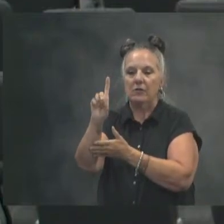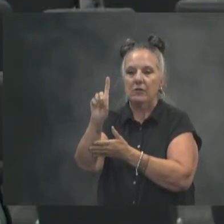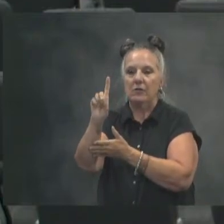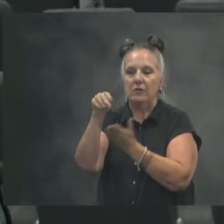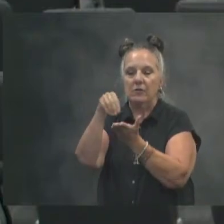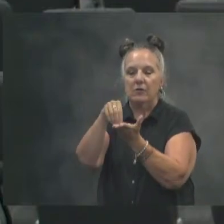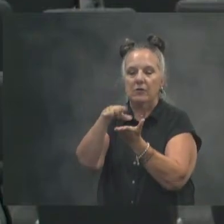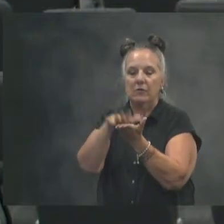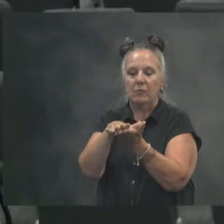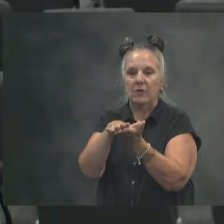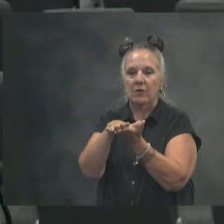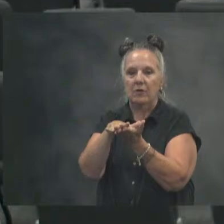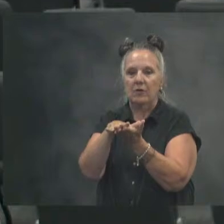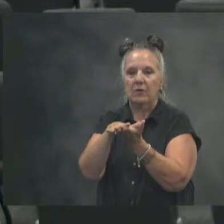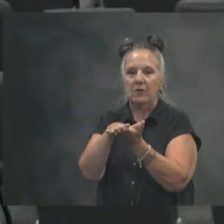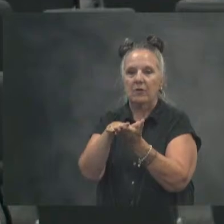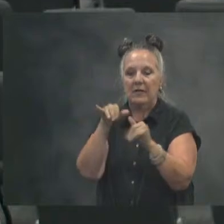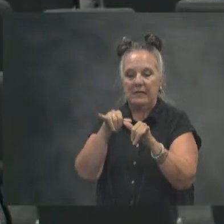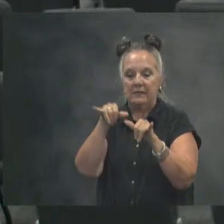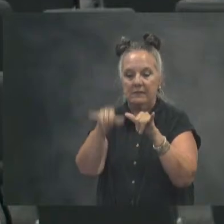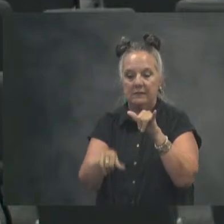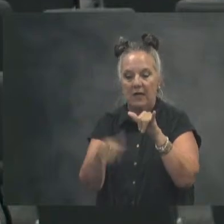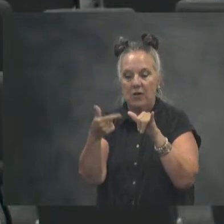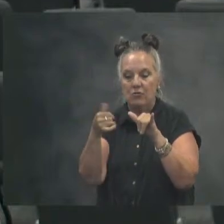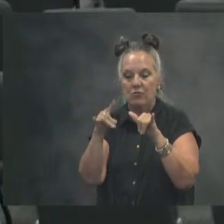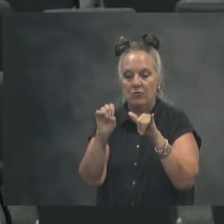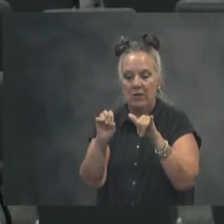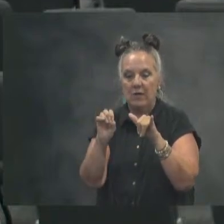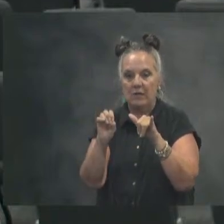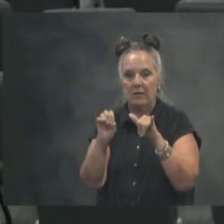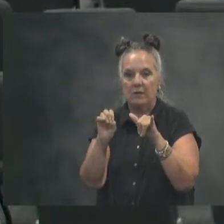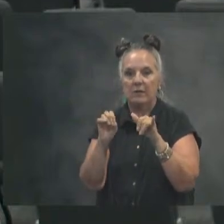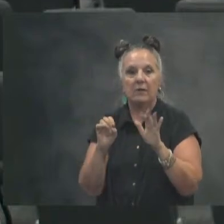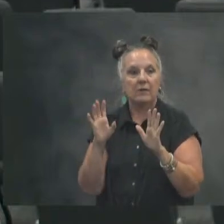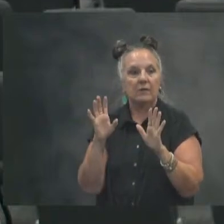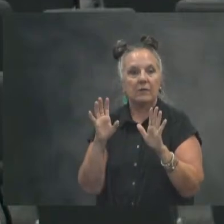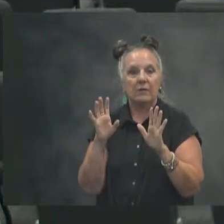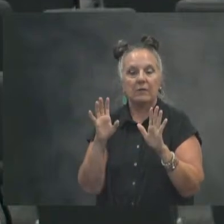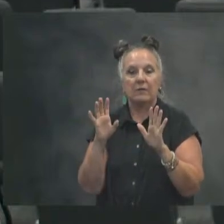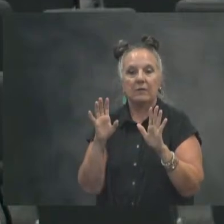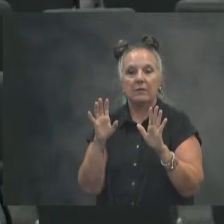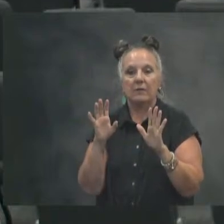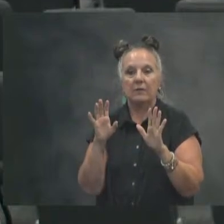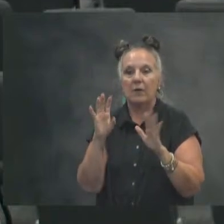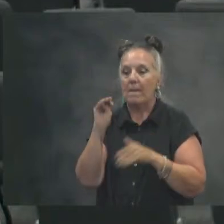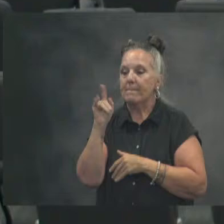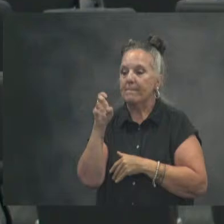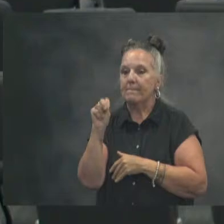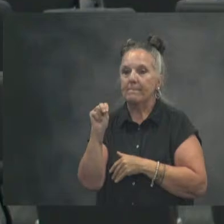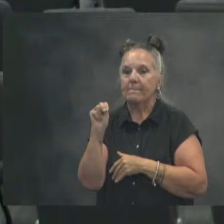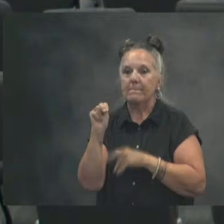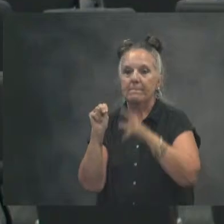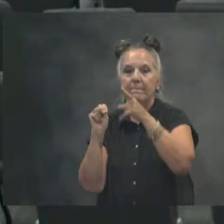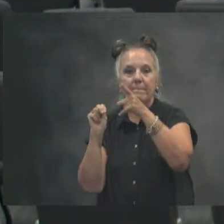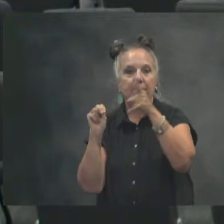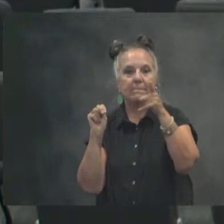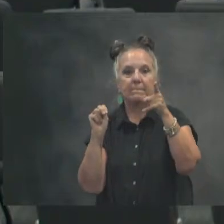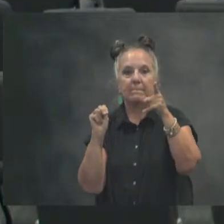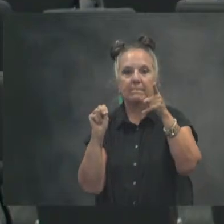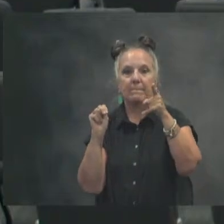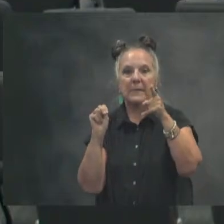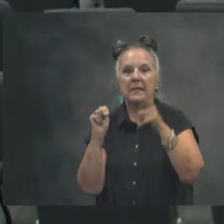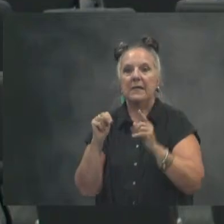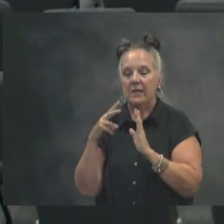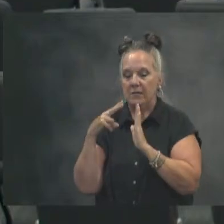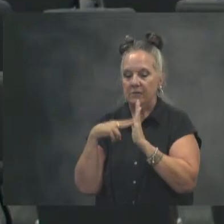records, retention, and disposition. Is there a motion, please? Move to approve the second reading of